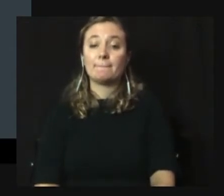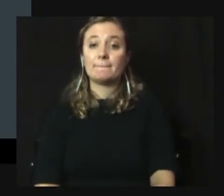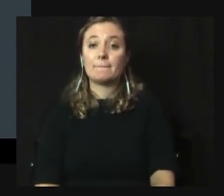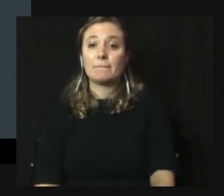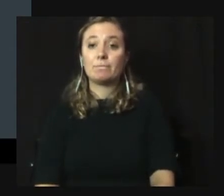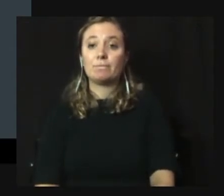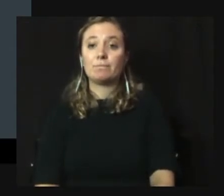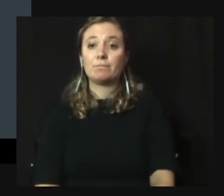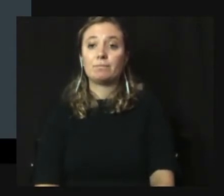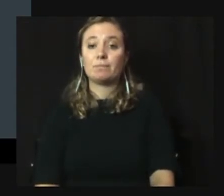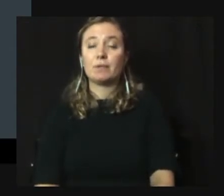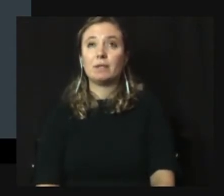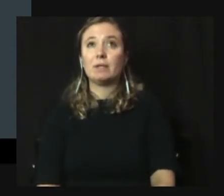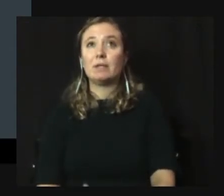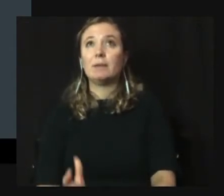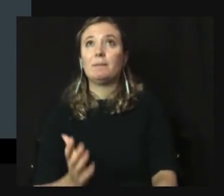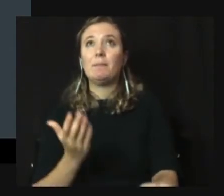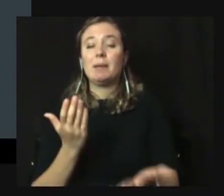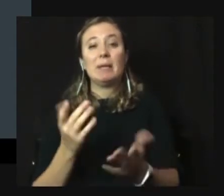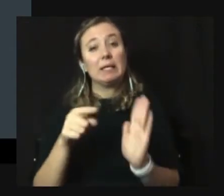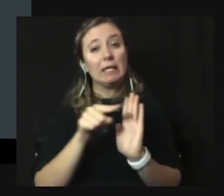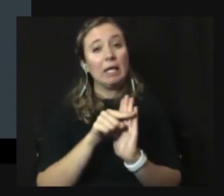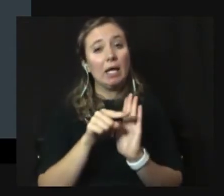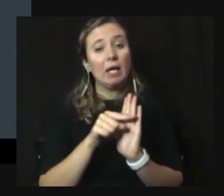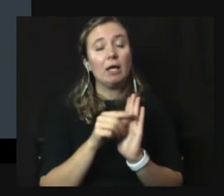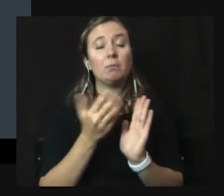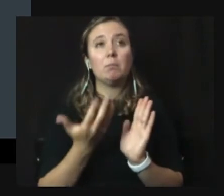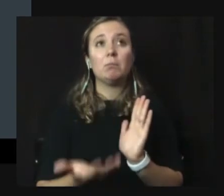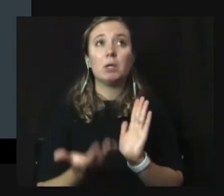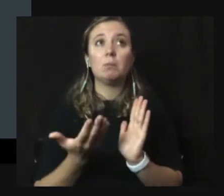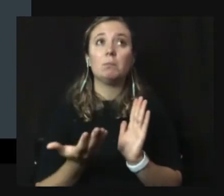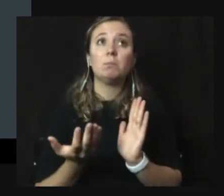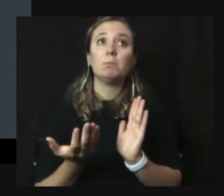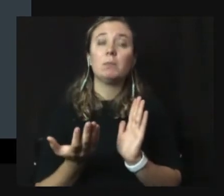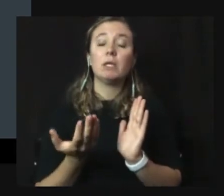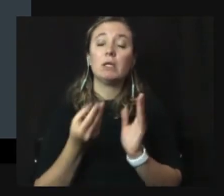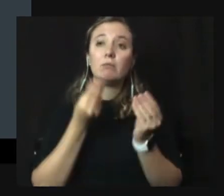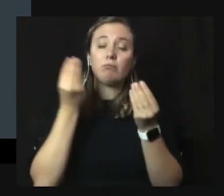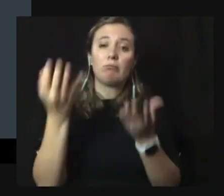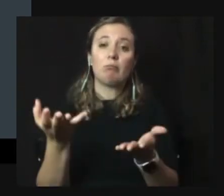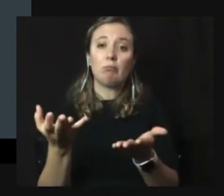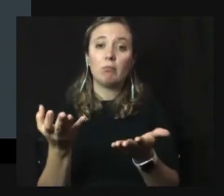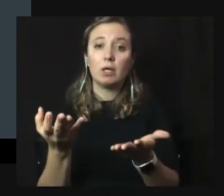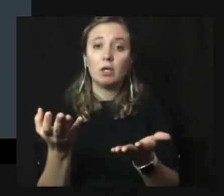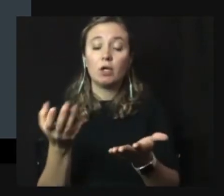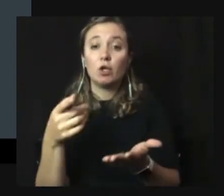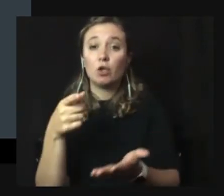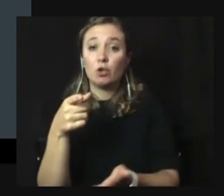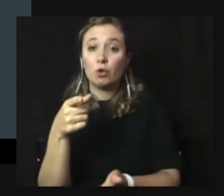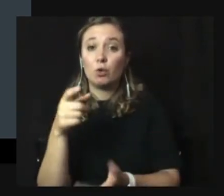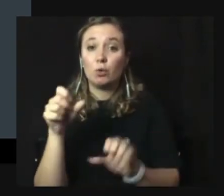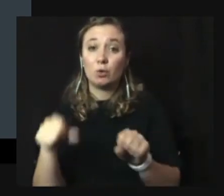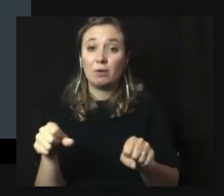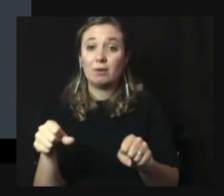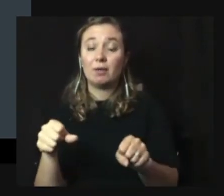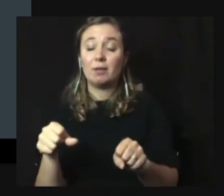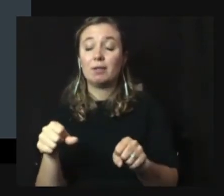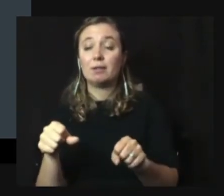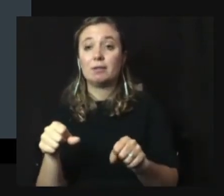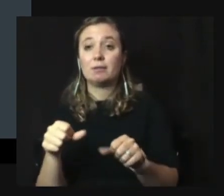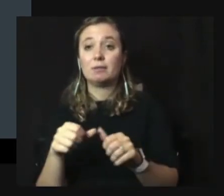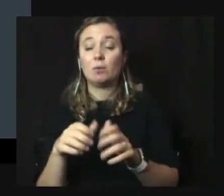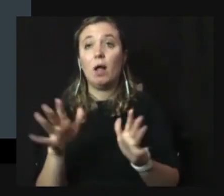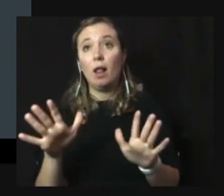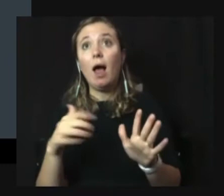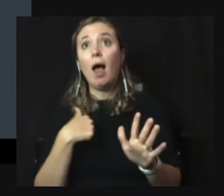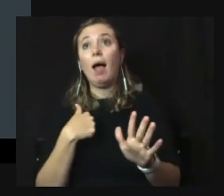A drawback may be that you could encounter, I've been very fortunate